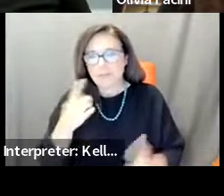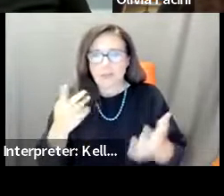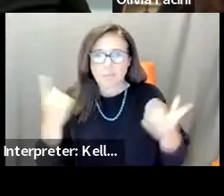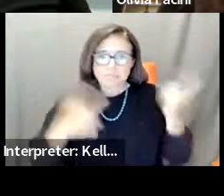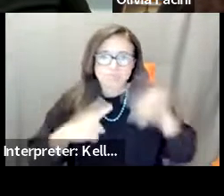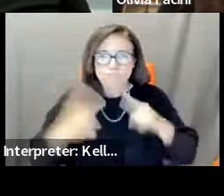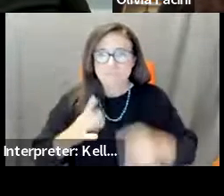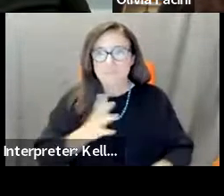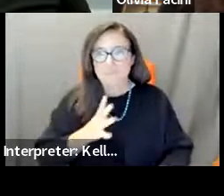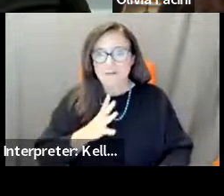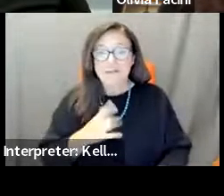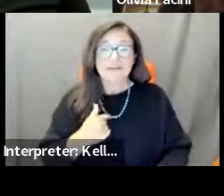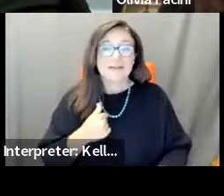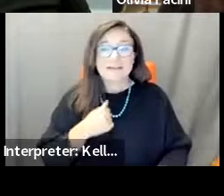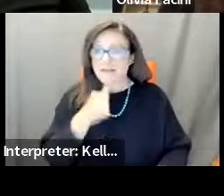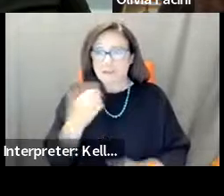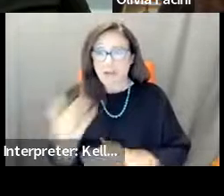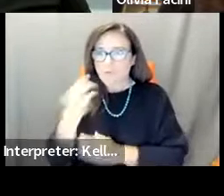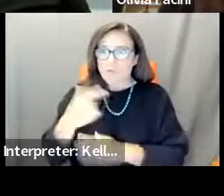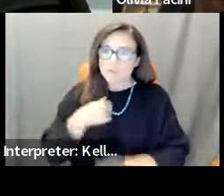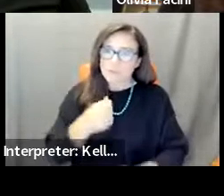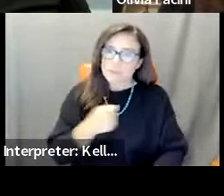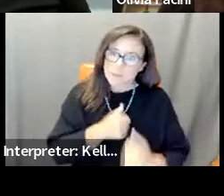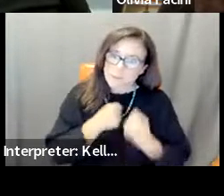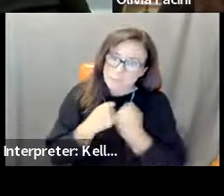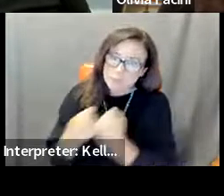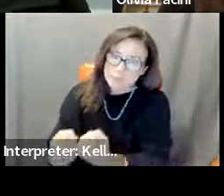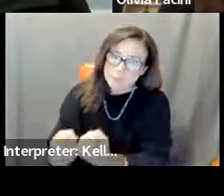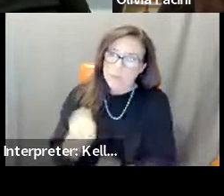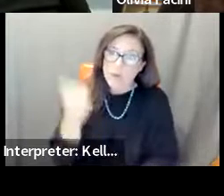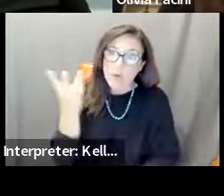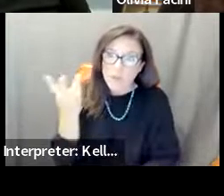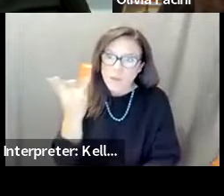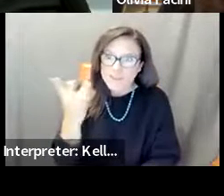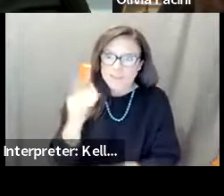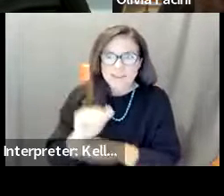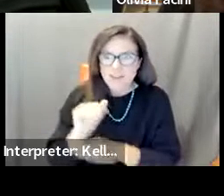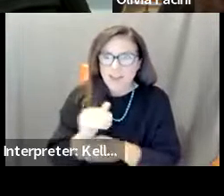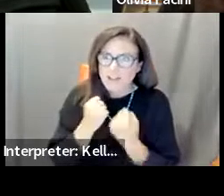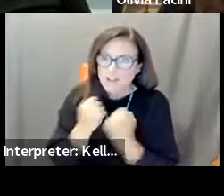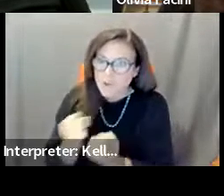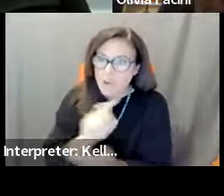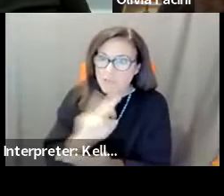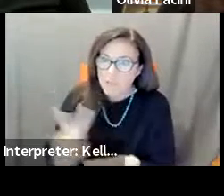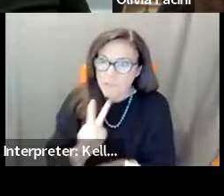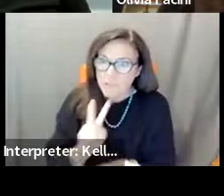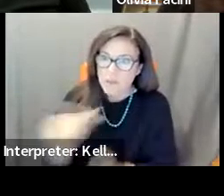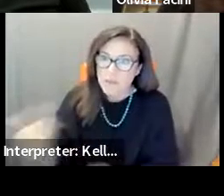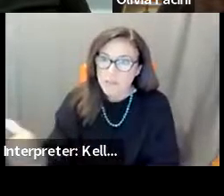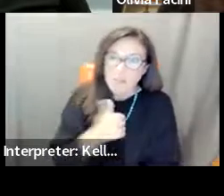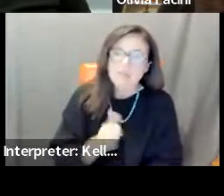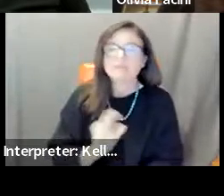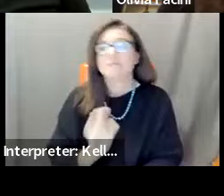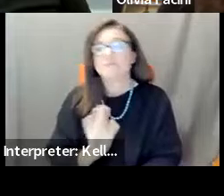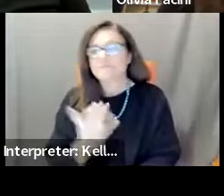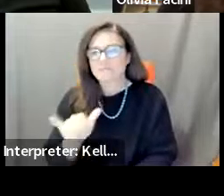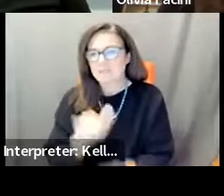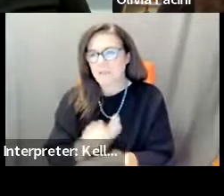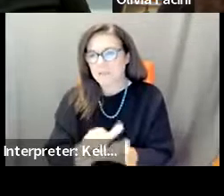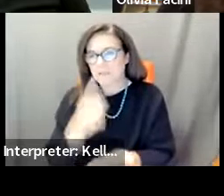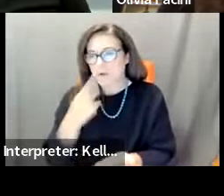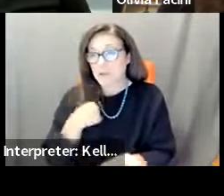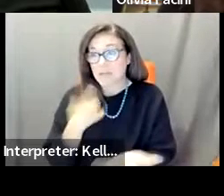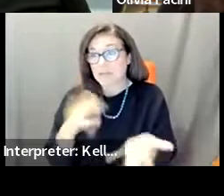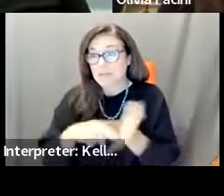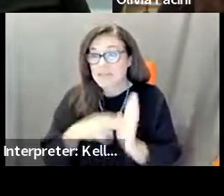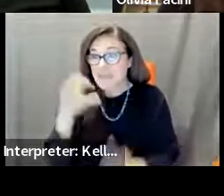of making me go in the middle of the week on a Wednesday night, which is impossible. And